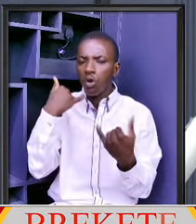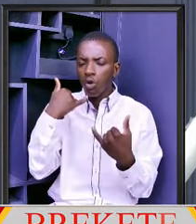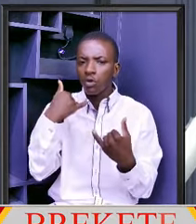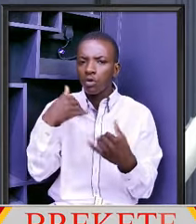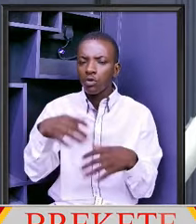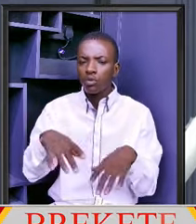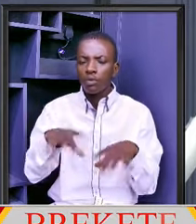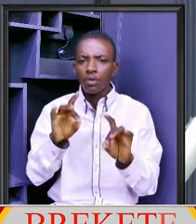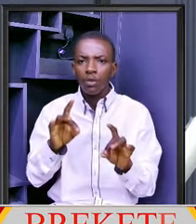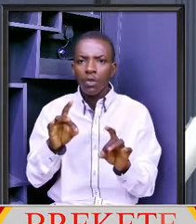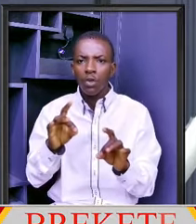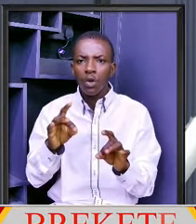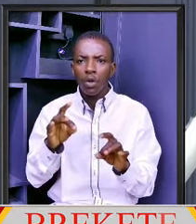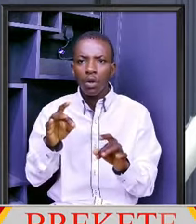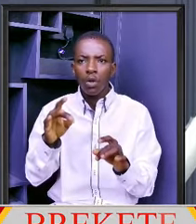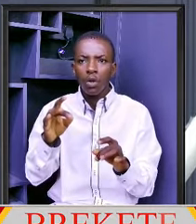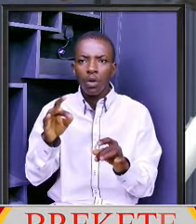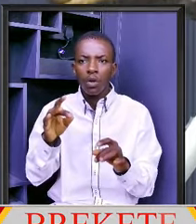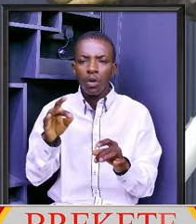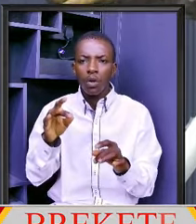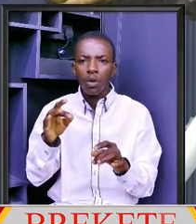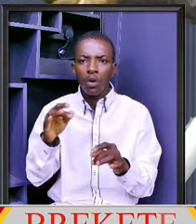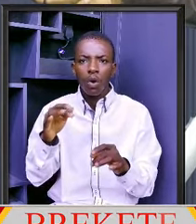The person just say,